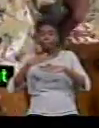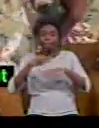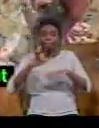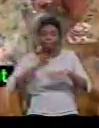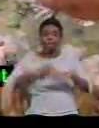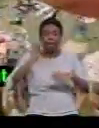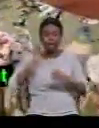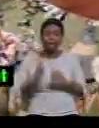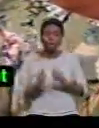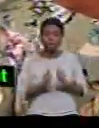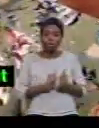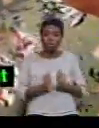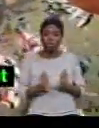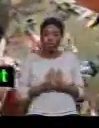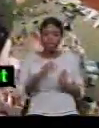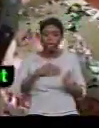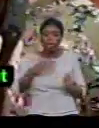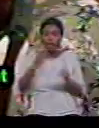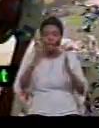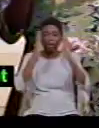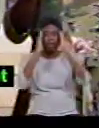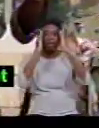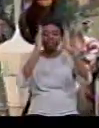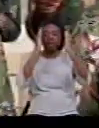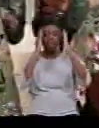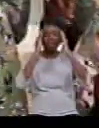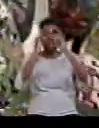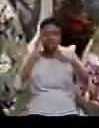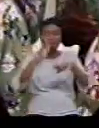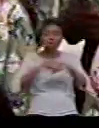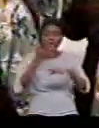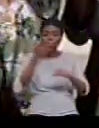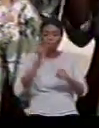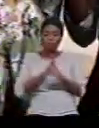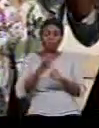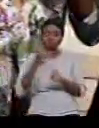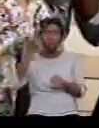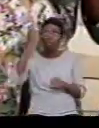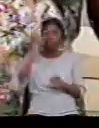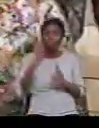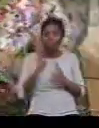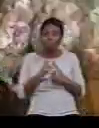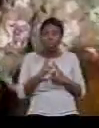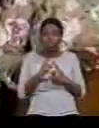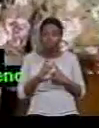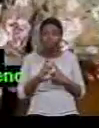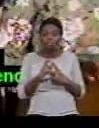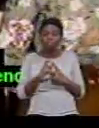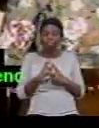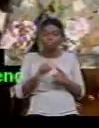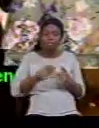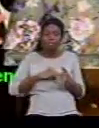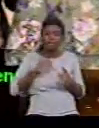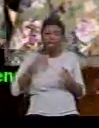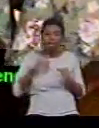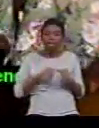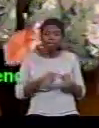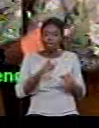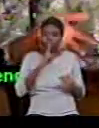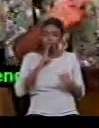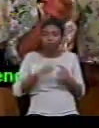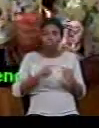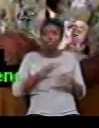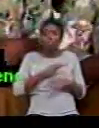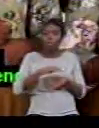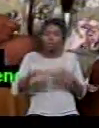sublime. I will run with my eyes set fast on the promises of God's word. I'll stand